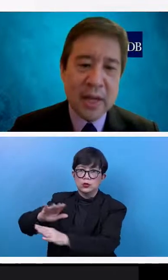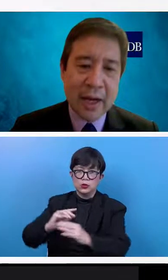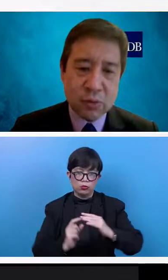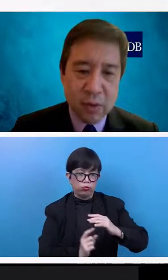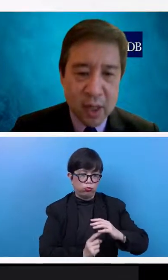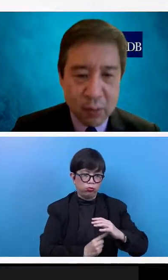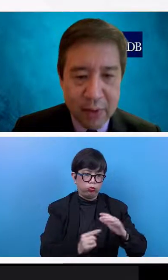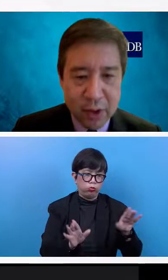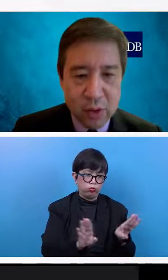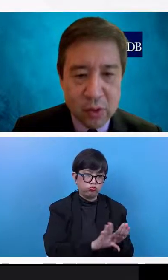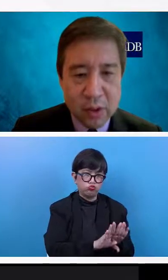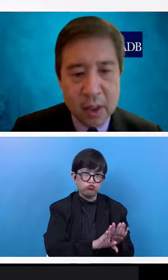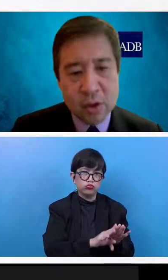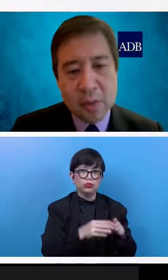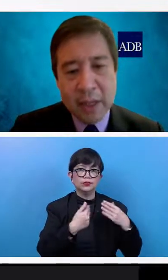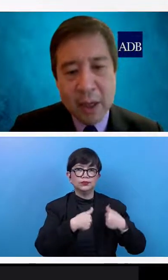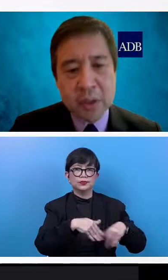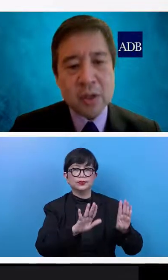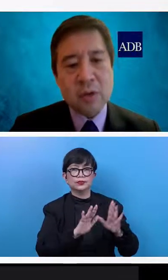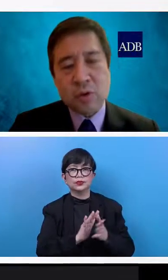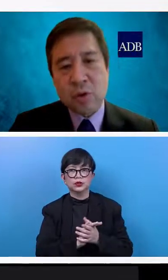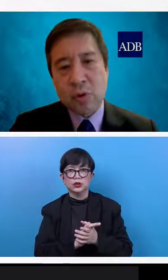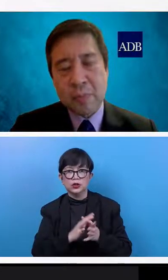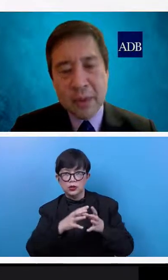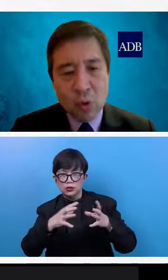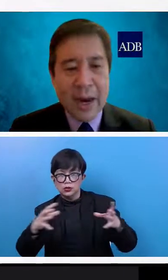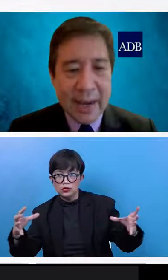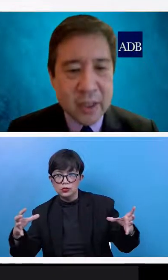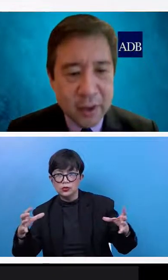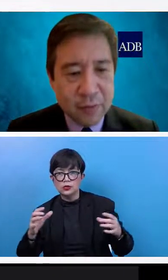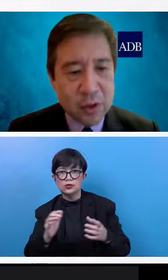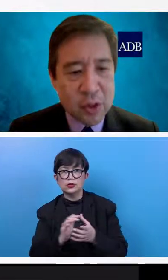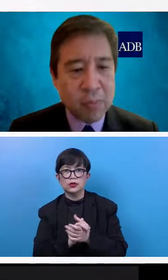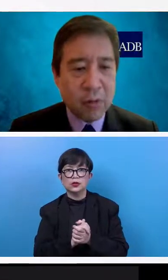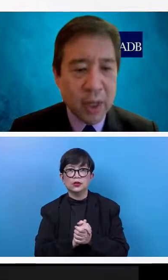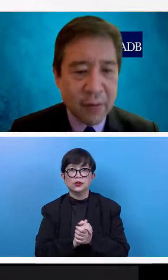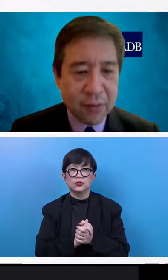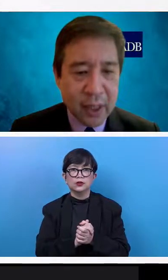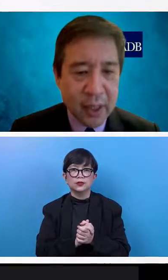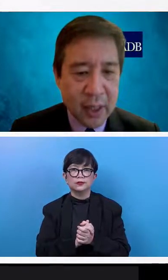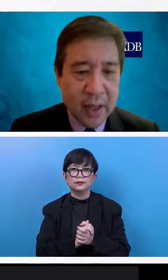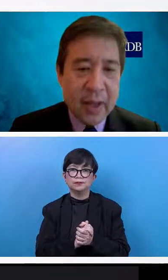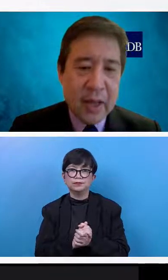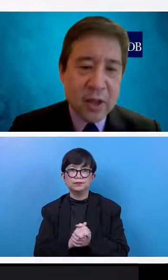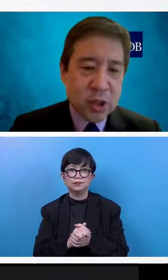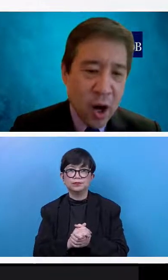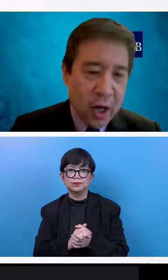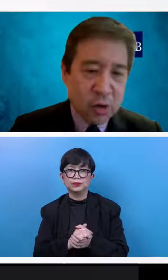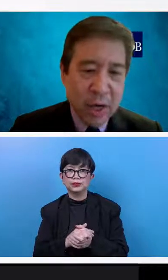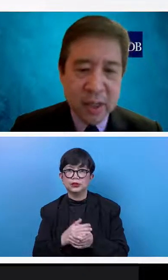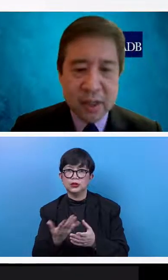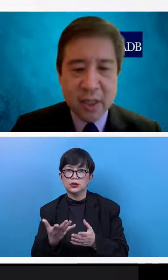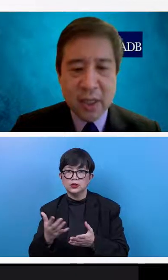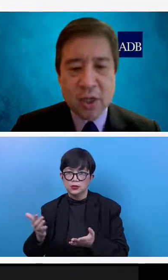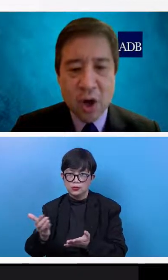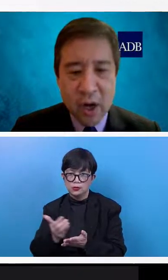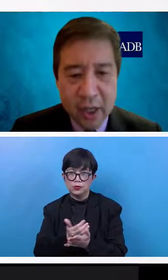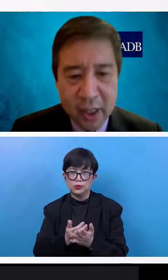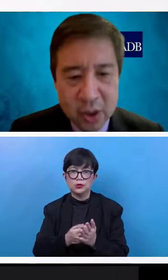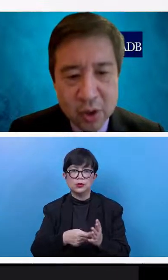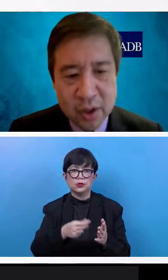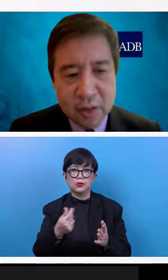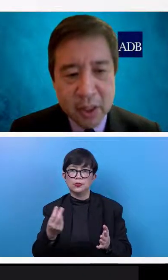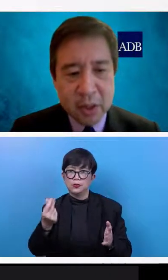resources, tax revenues, to be able to be more active to support recovery, start addressing these